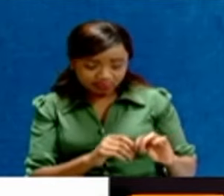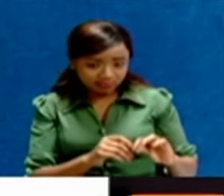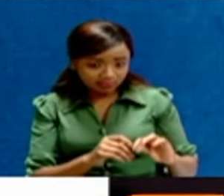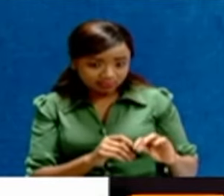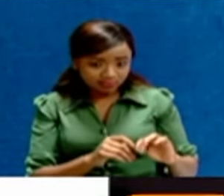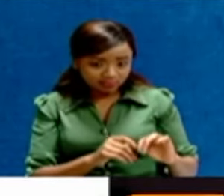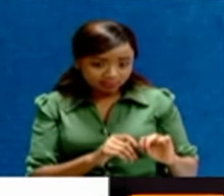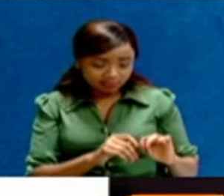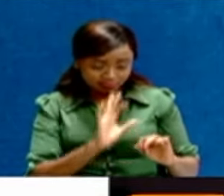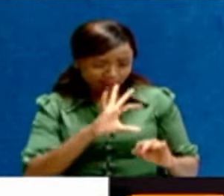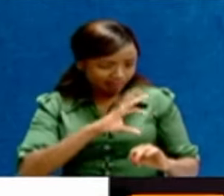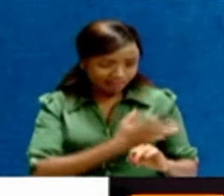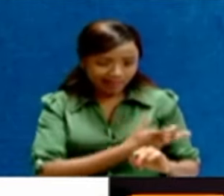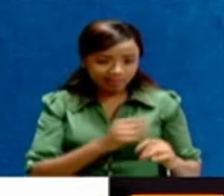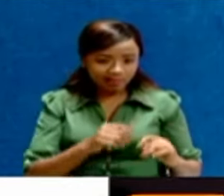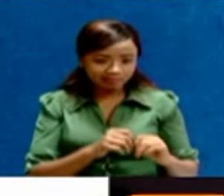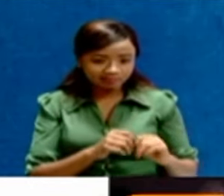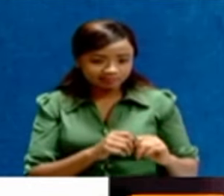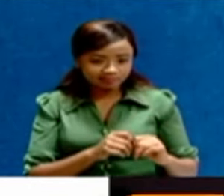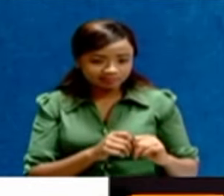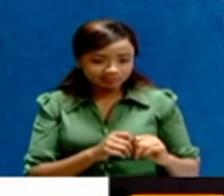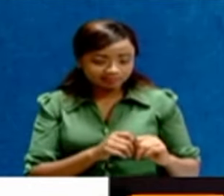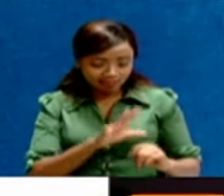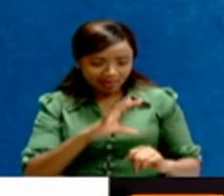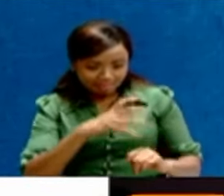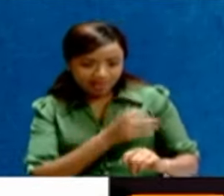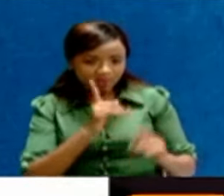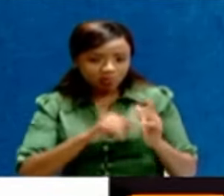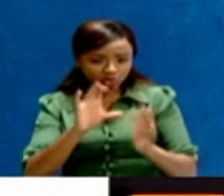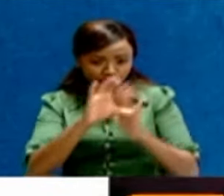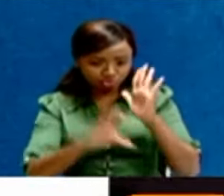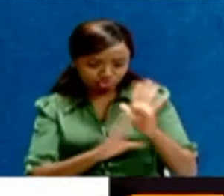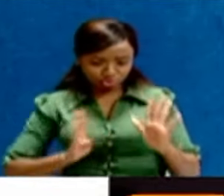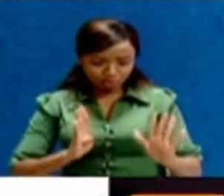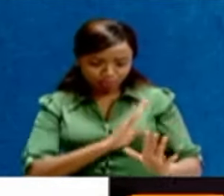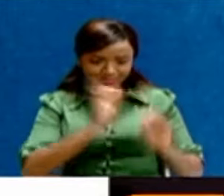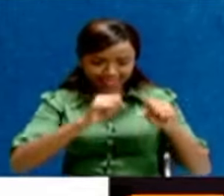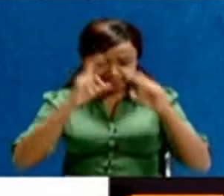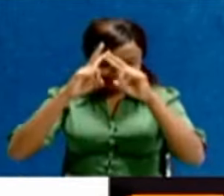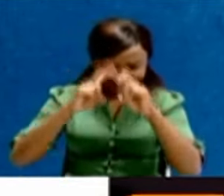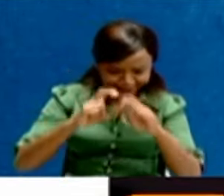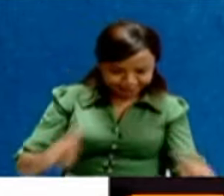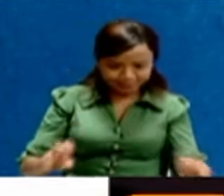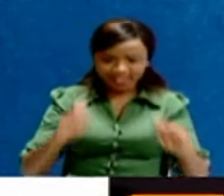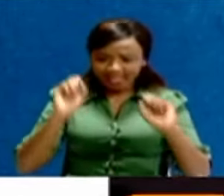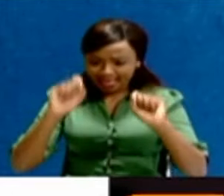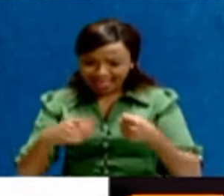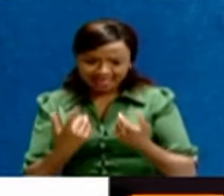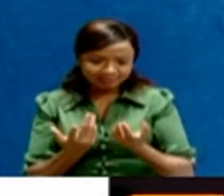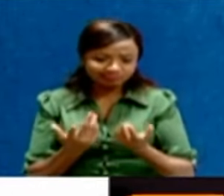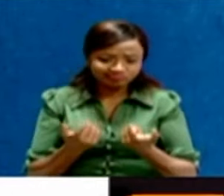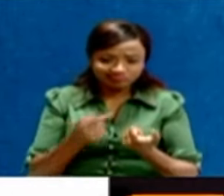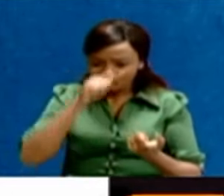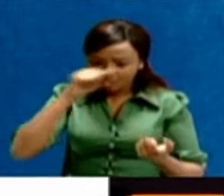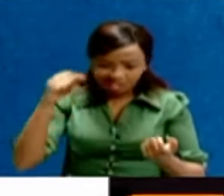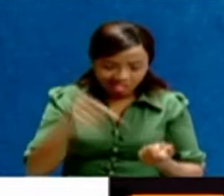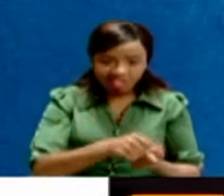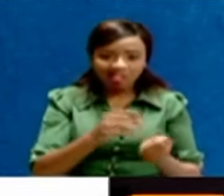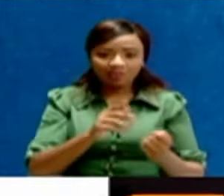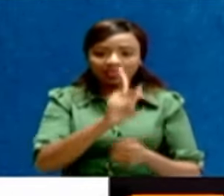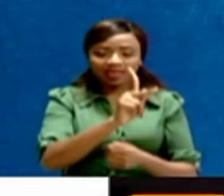in its own ability as a constitutional body that can be able to carry out research, can be able to interact with the Kenya Bureau